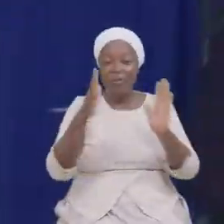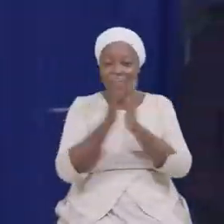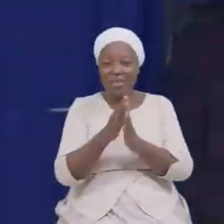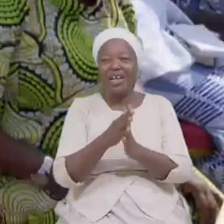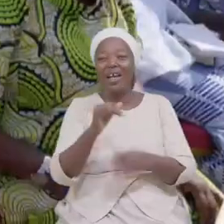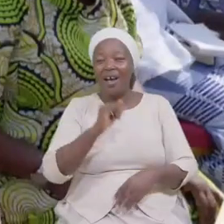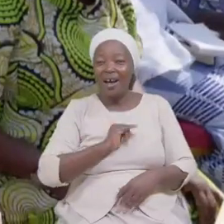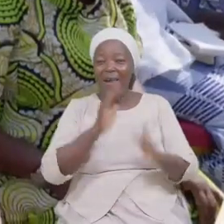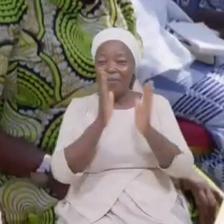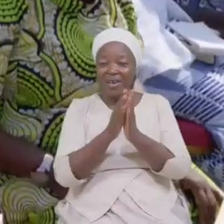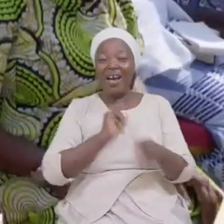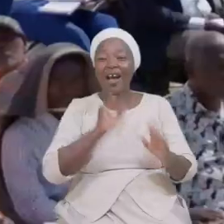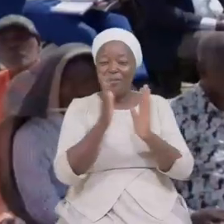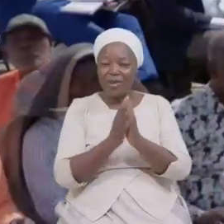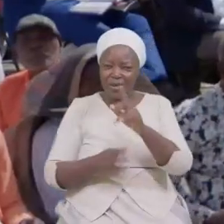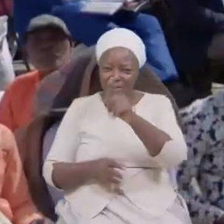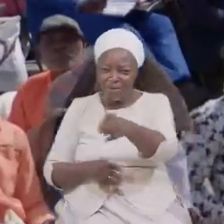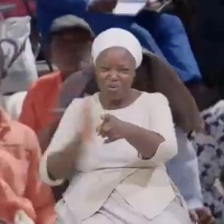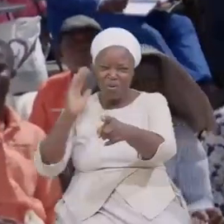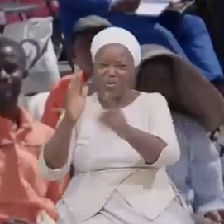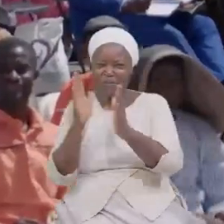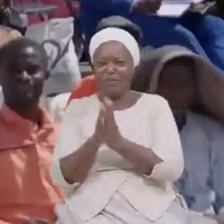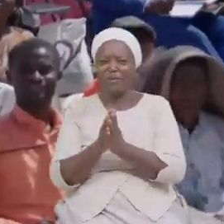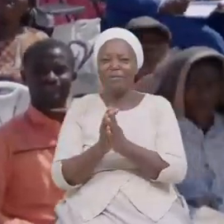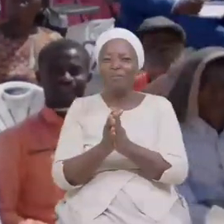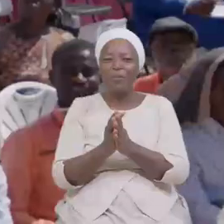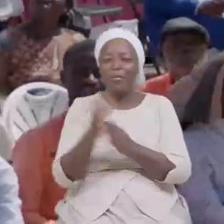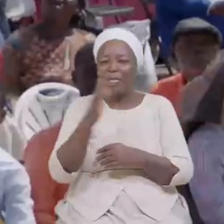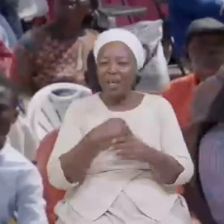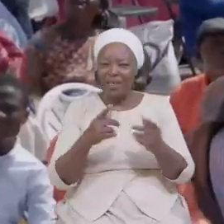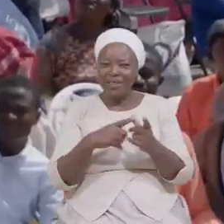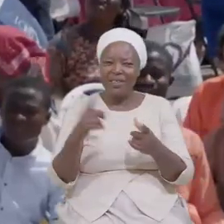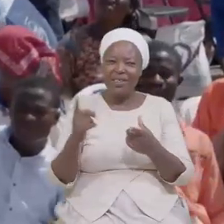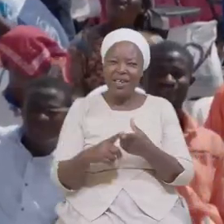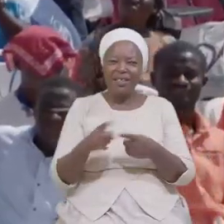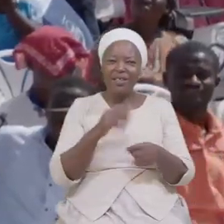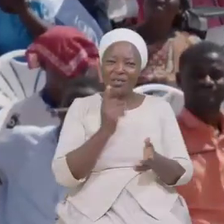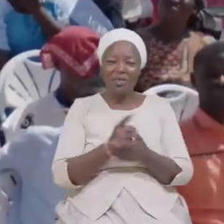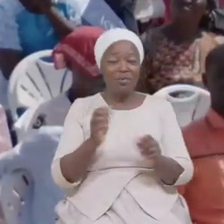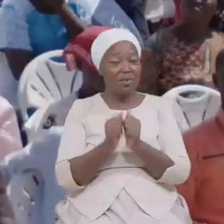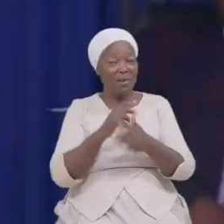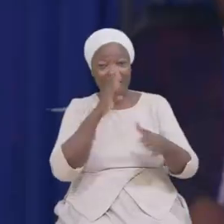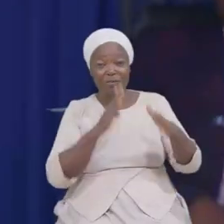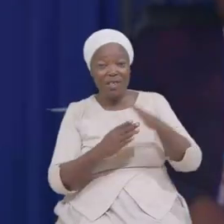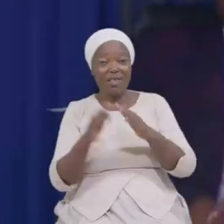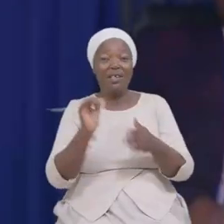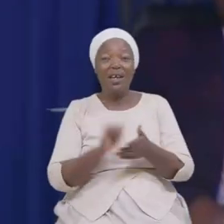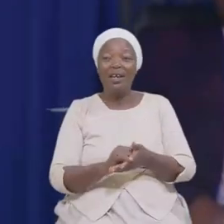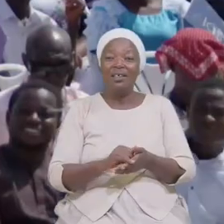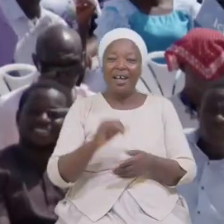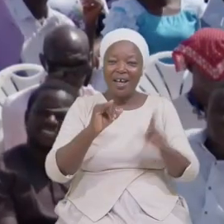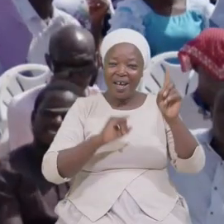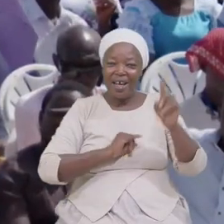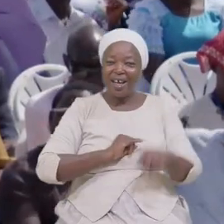preach. "You will pray." Yeah. And you know, people think it's humility. We say, "And we prayed." How many of you